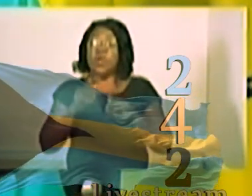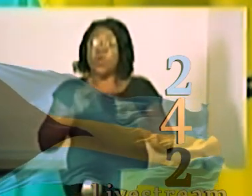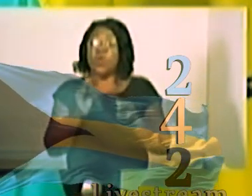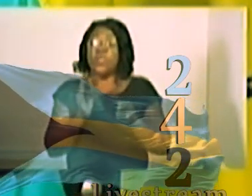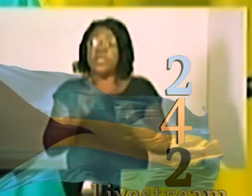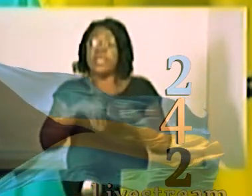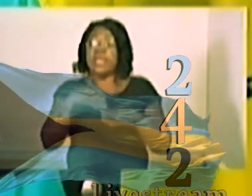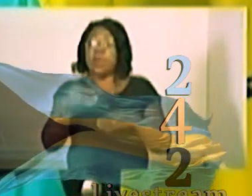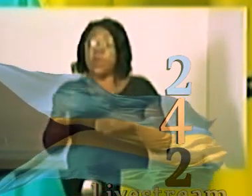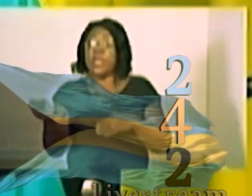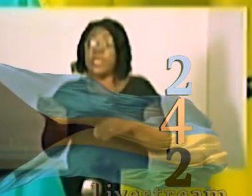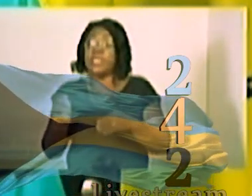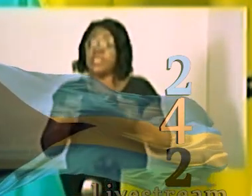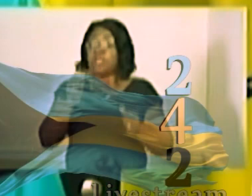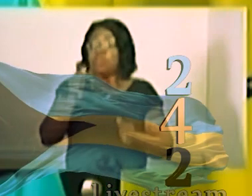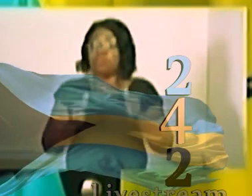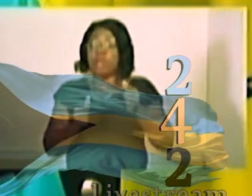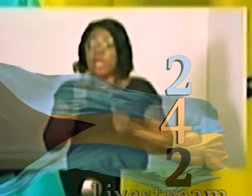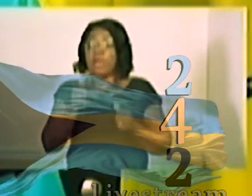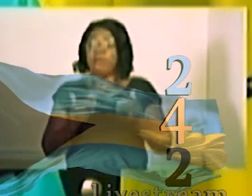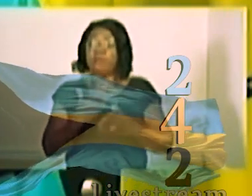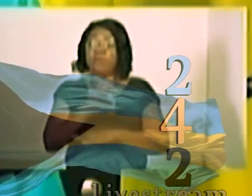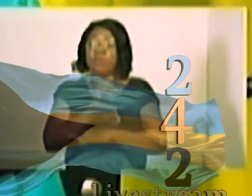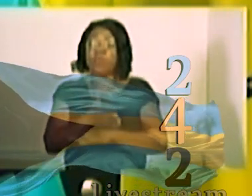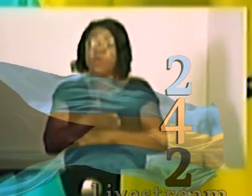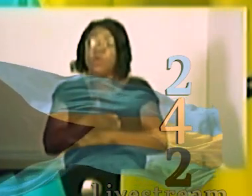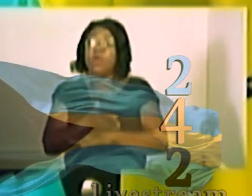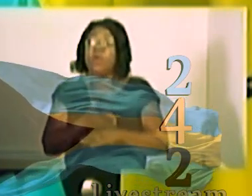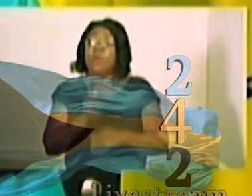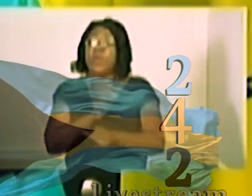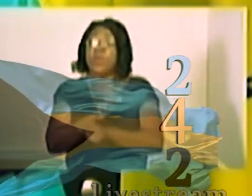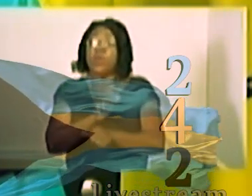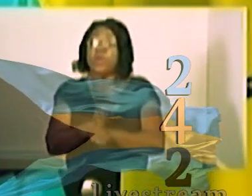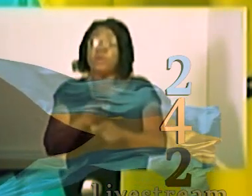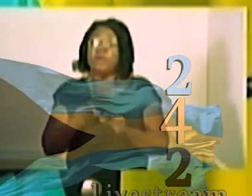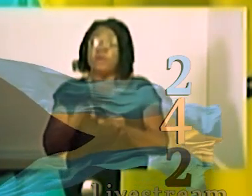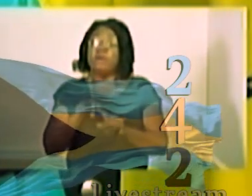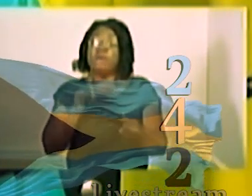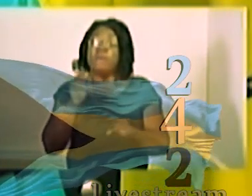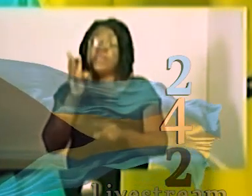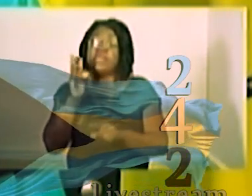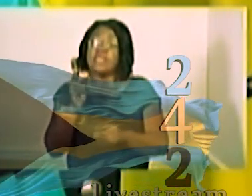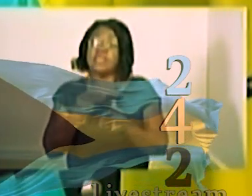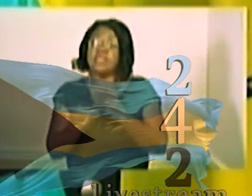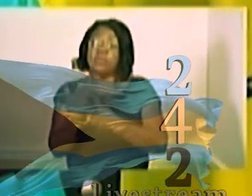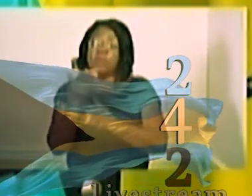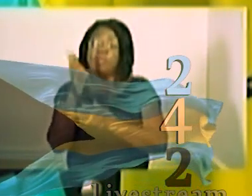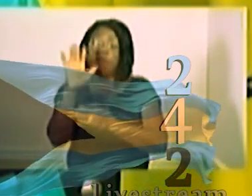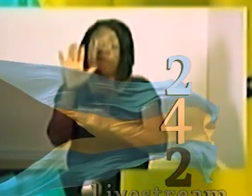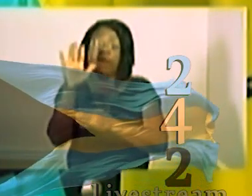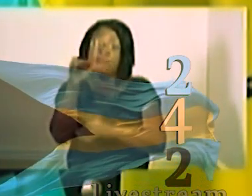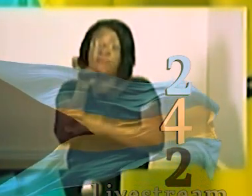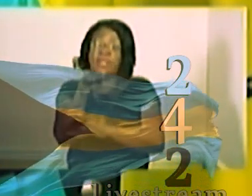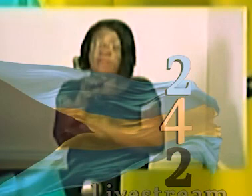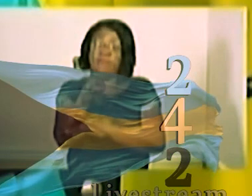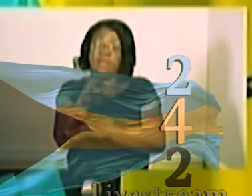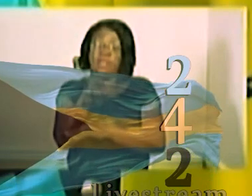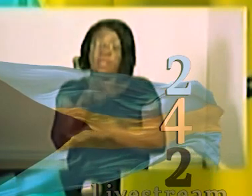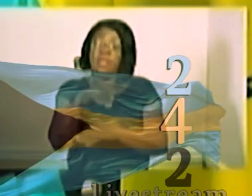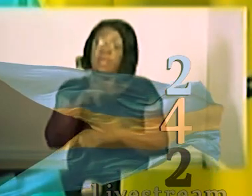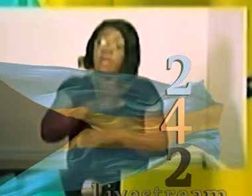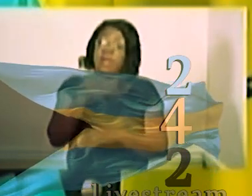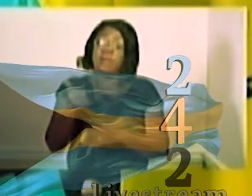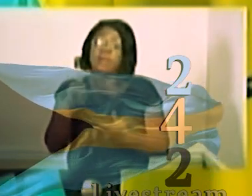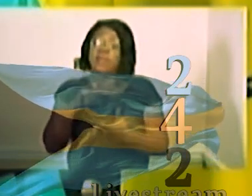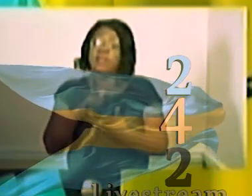takeaways and drive-throughs may operate from 6 a.m. to 7 p.m. Otherwise, you must stay at